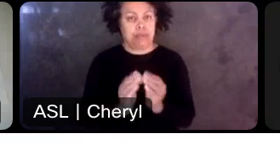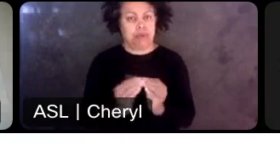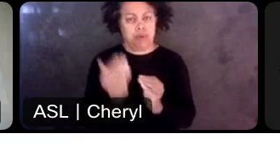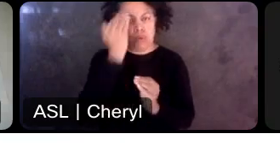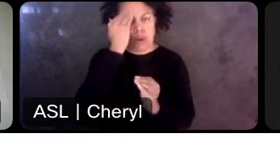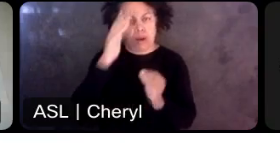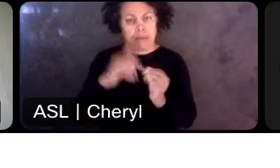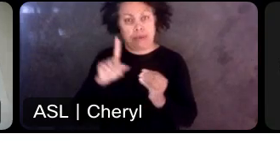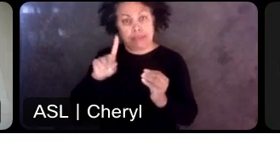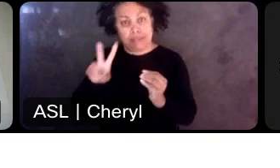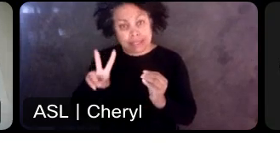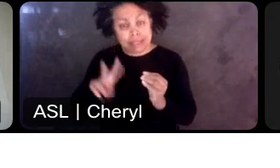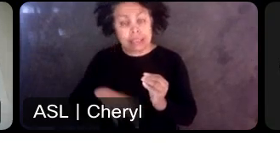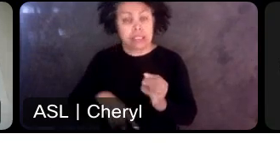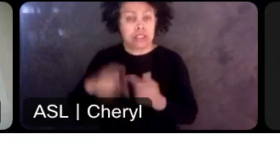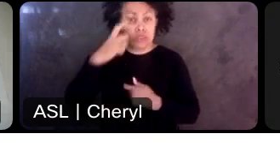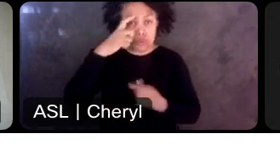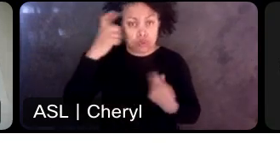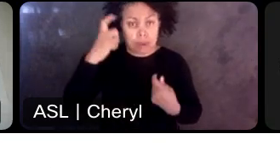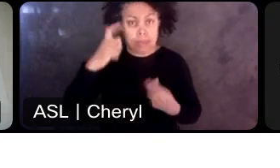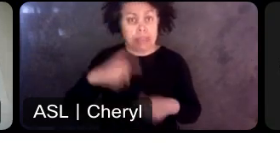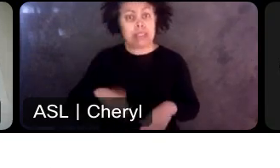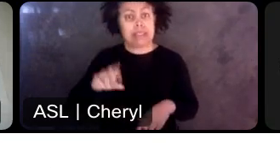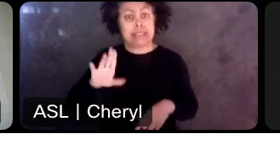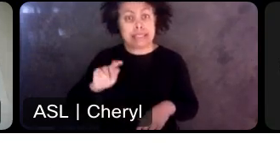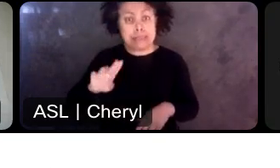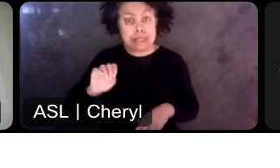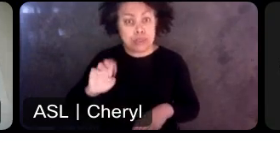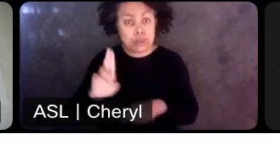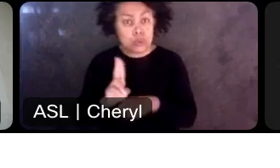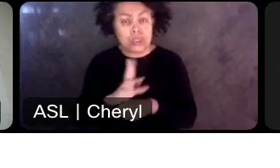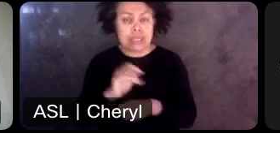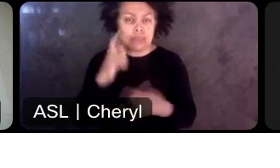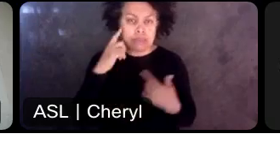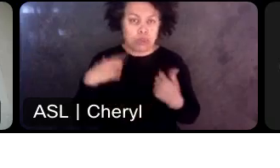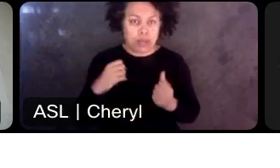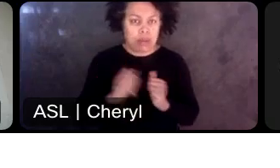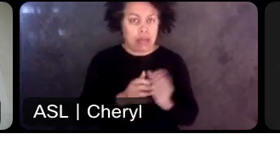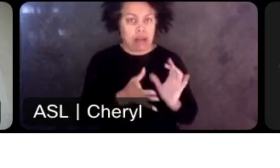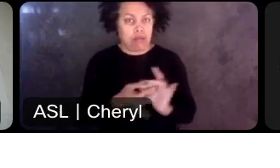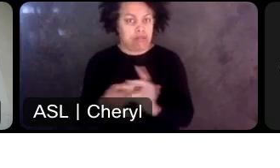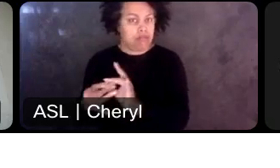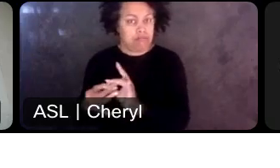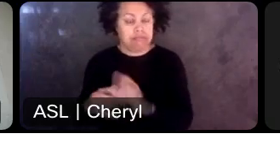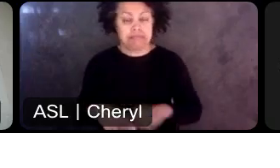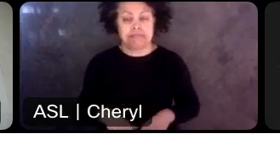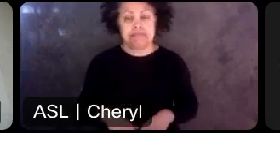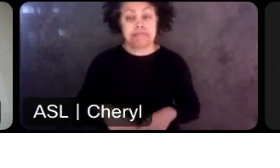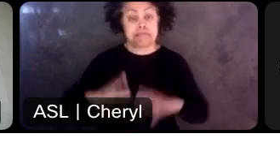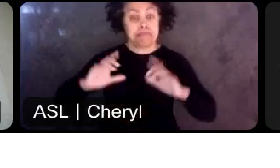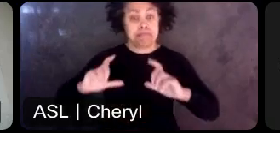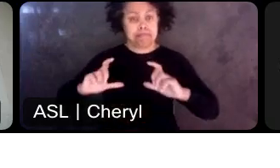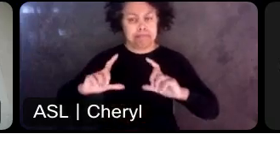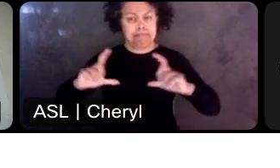of domestic violence, trauma, substance use, and mental health. The illustration on the right shows the